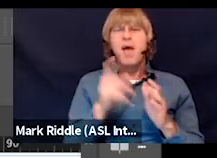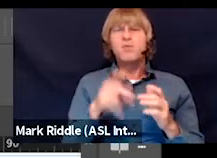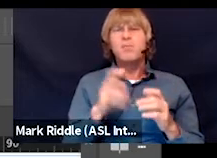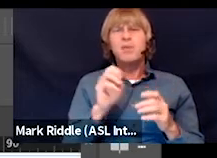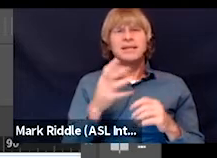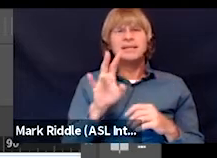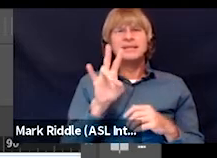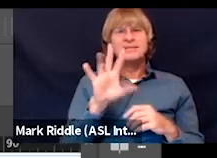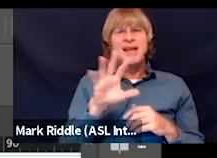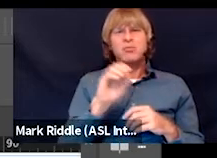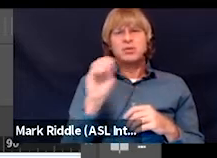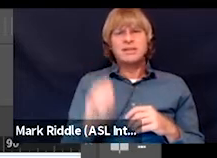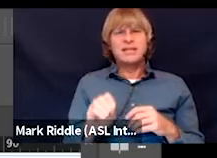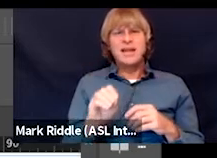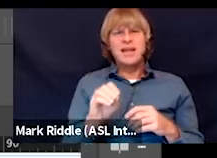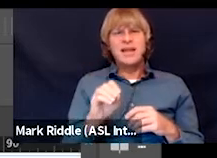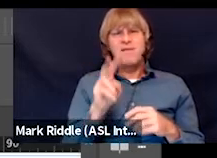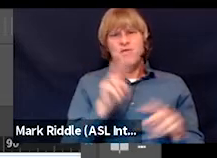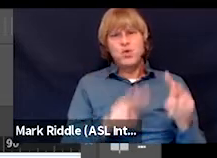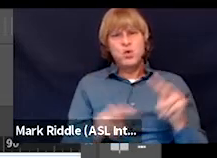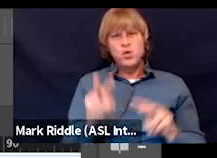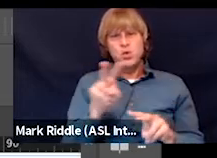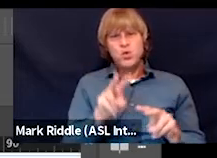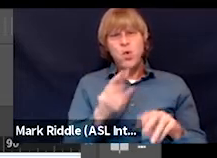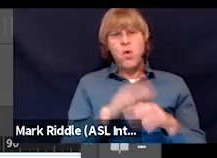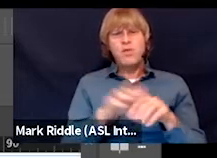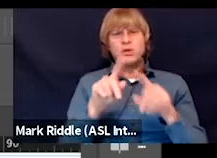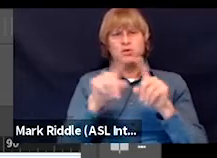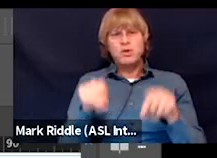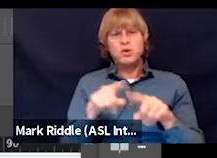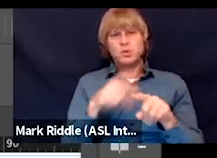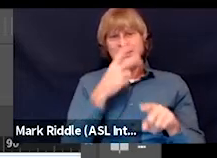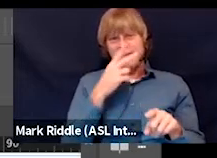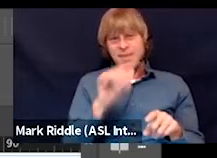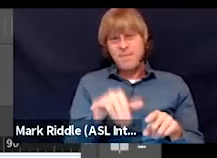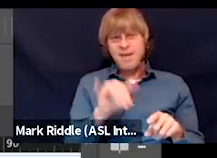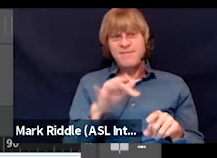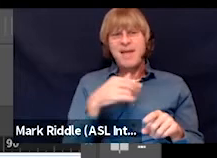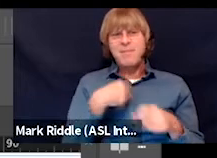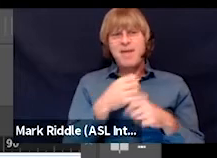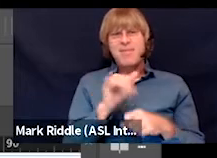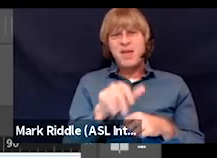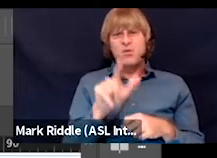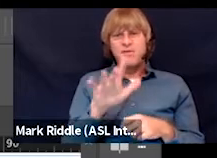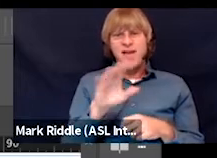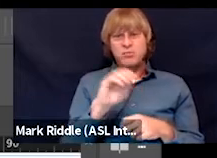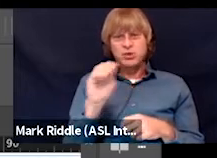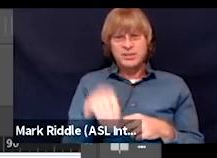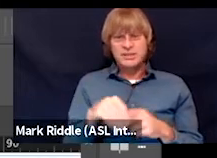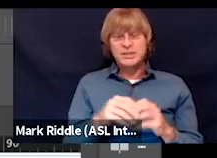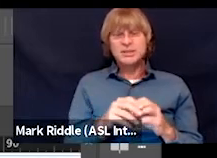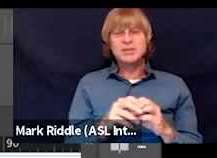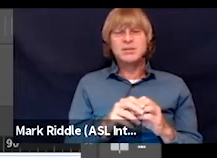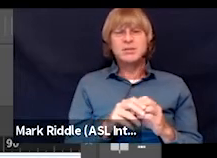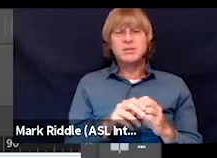least 75% view on your screen to see them. If I make that 25%,